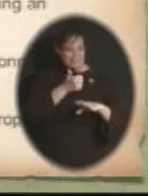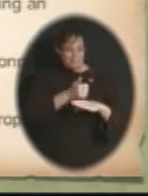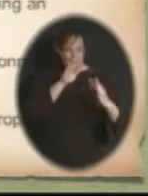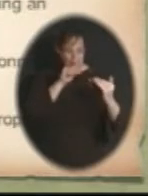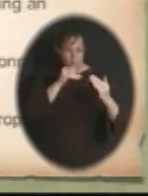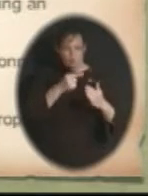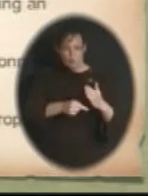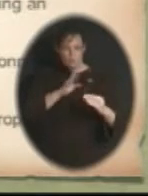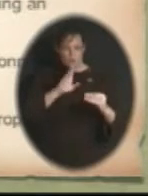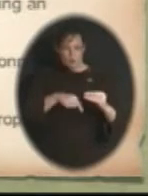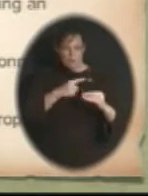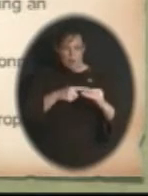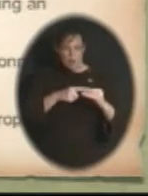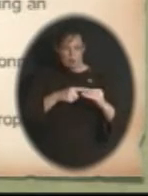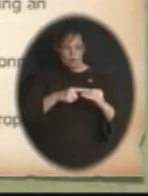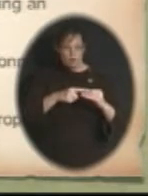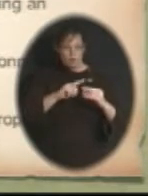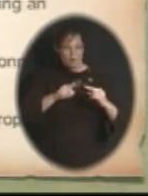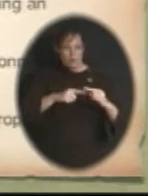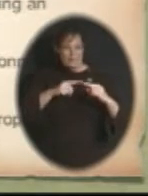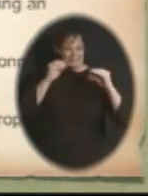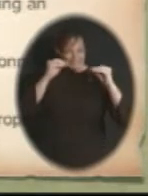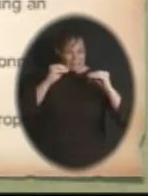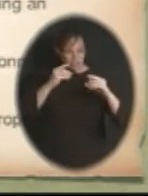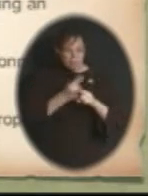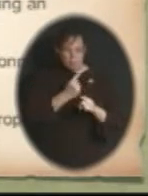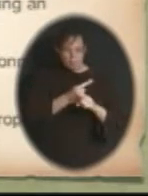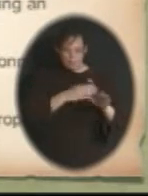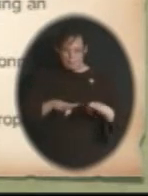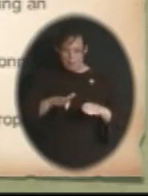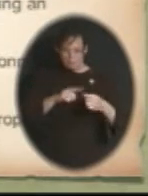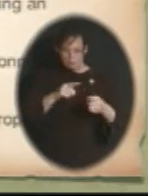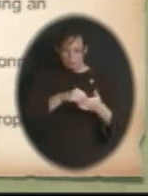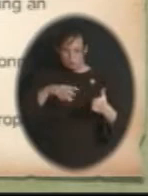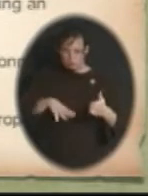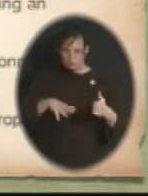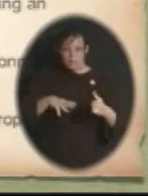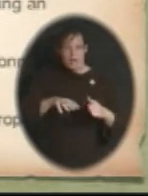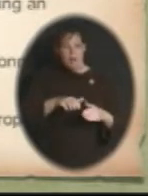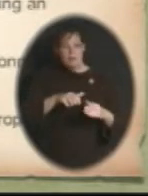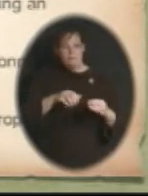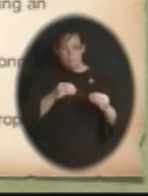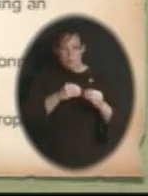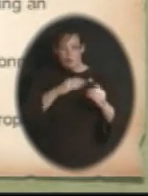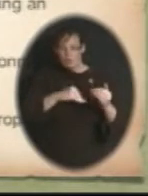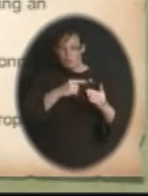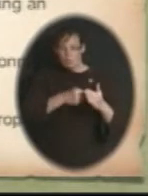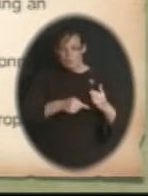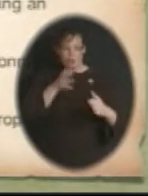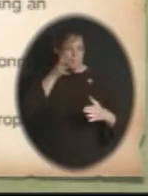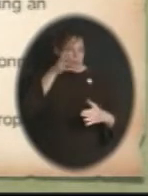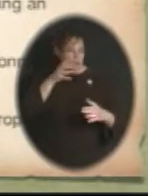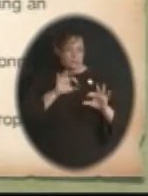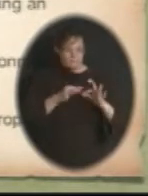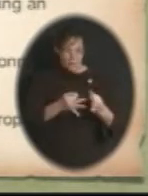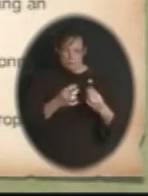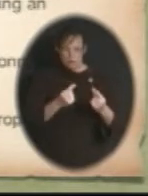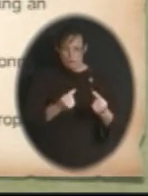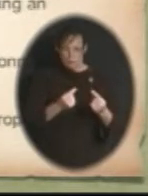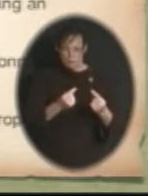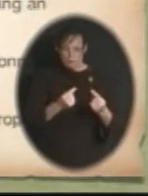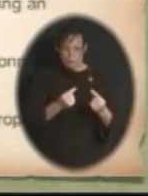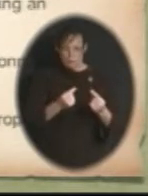about when I'm talking about teaching appropriate behavior to students? Okay, beyond what their parents and family are doing. And this